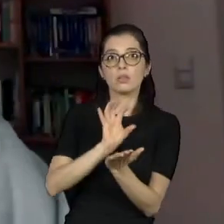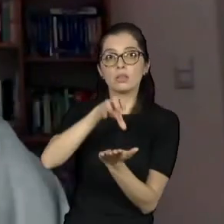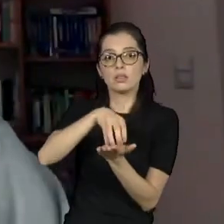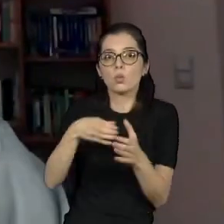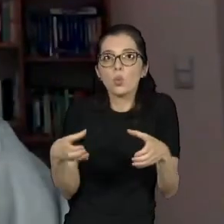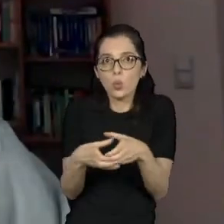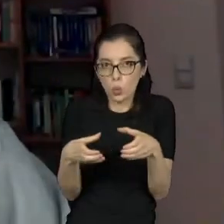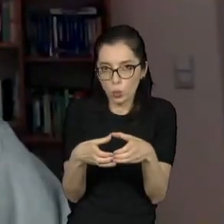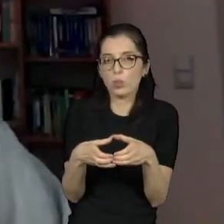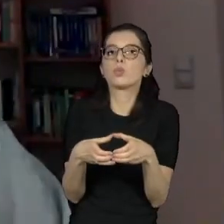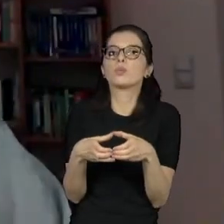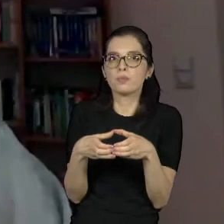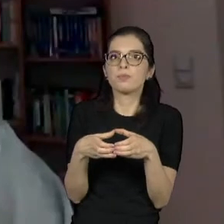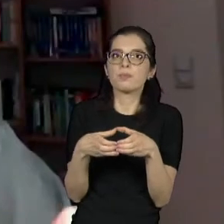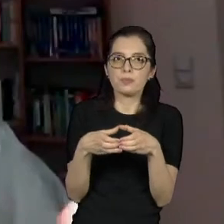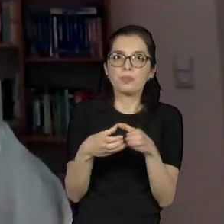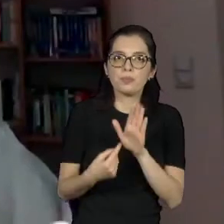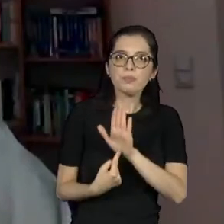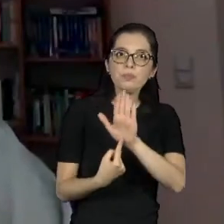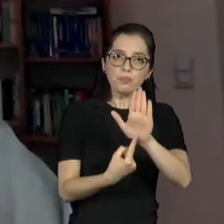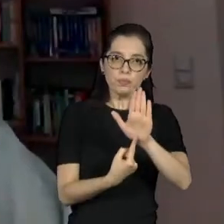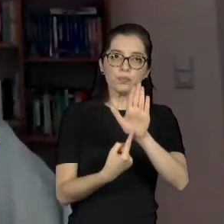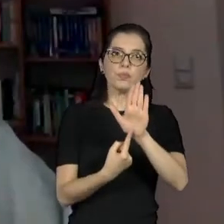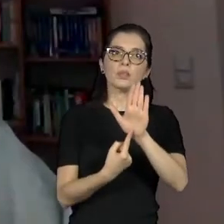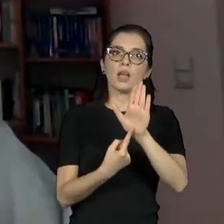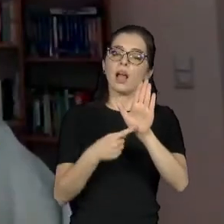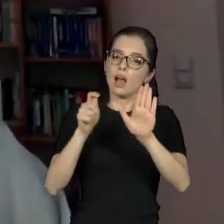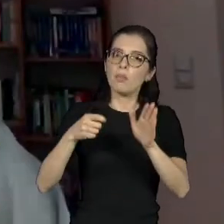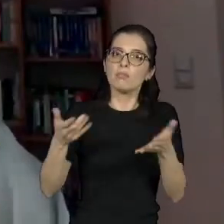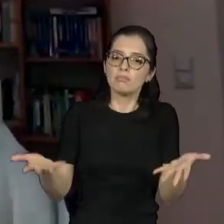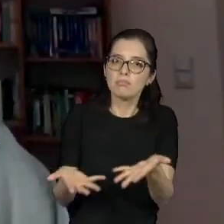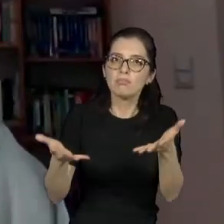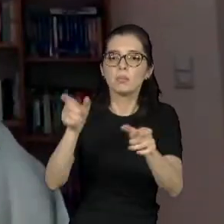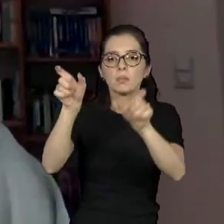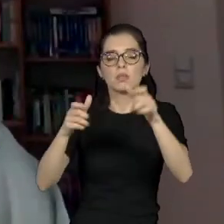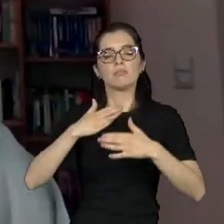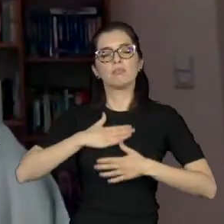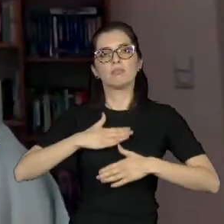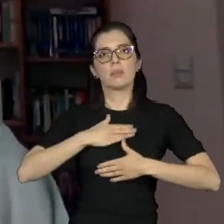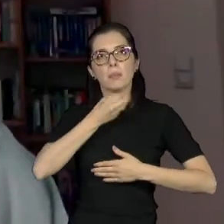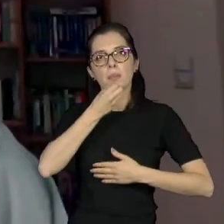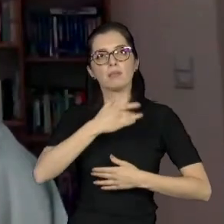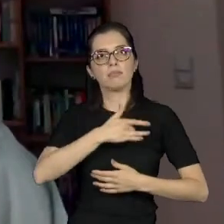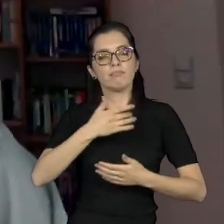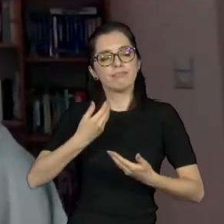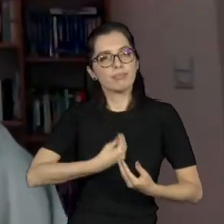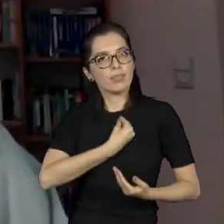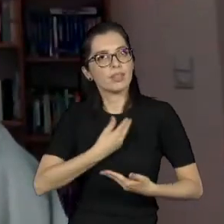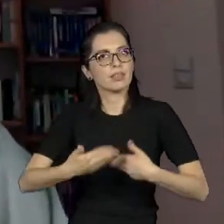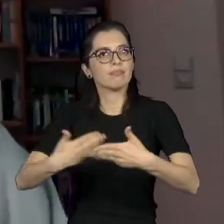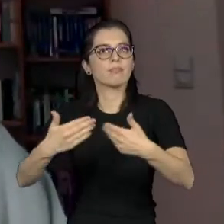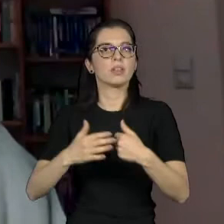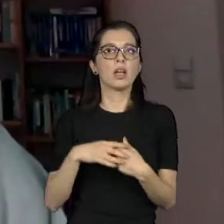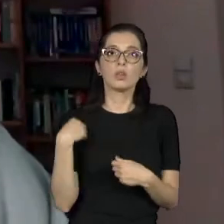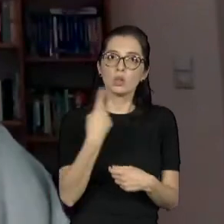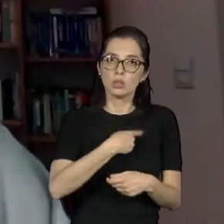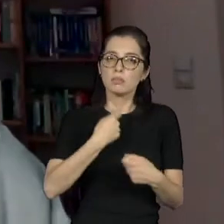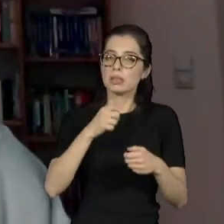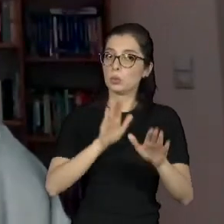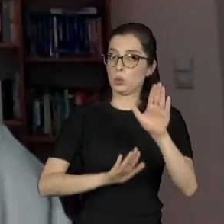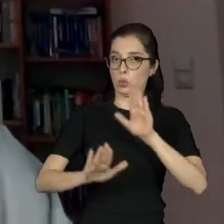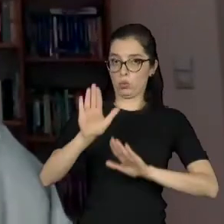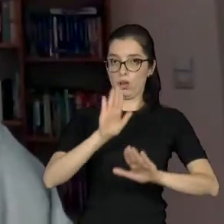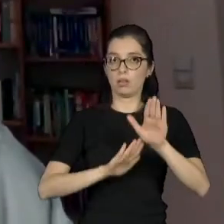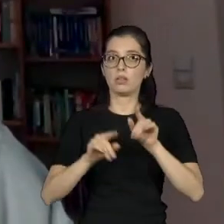how to create a system that brings well-being to people. I think we've also been